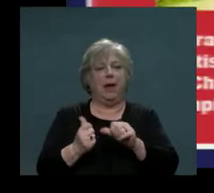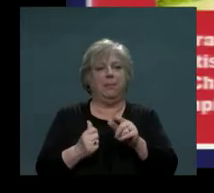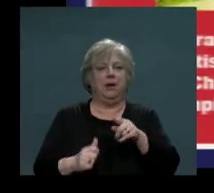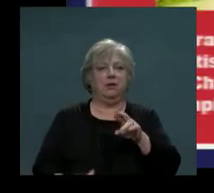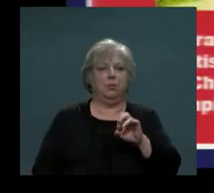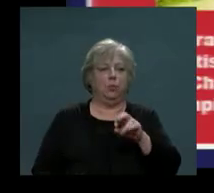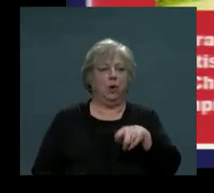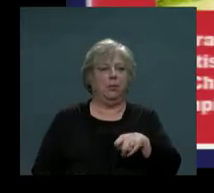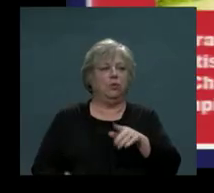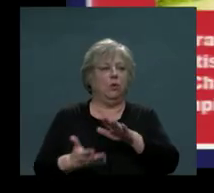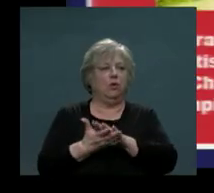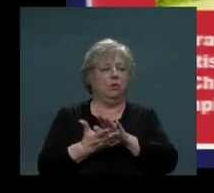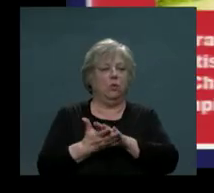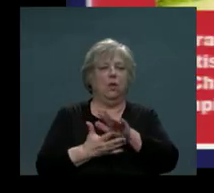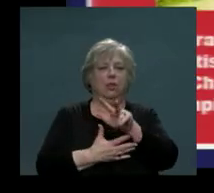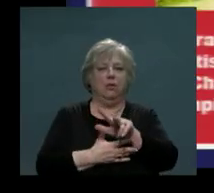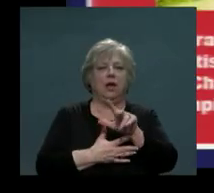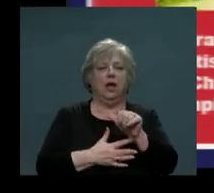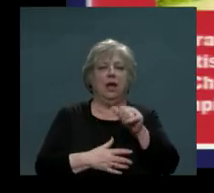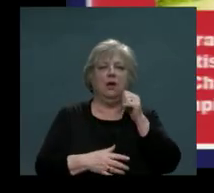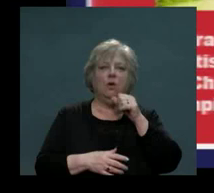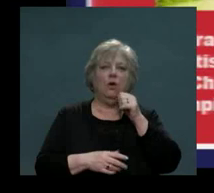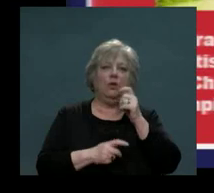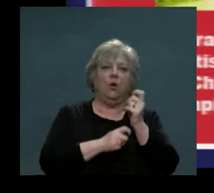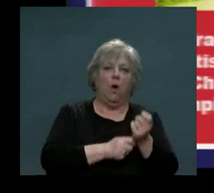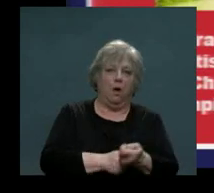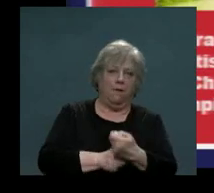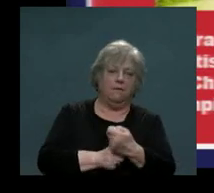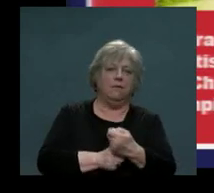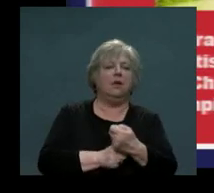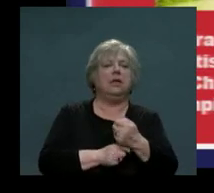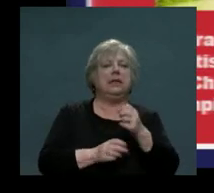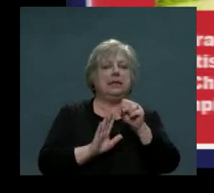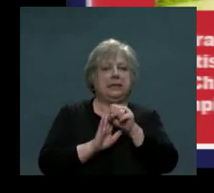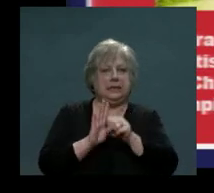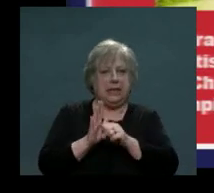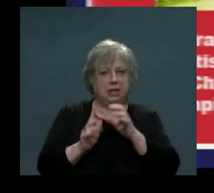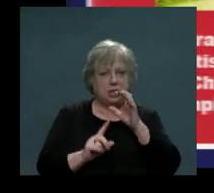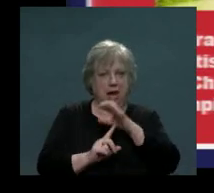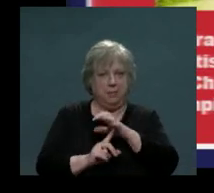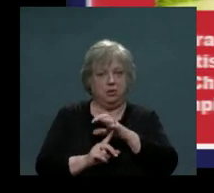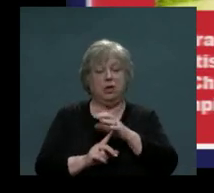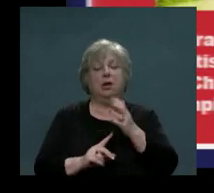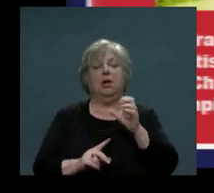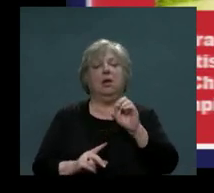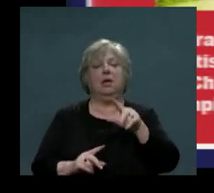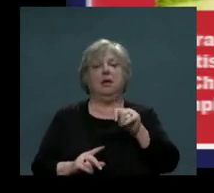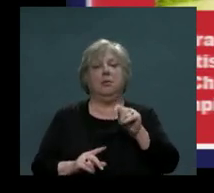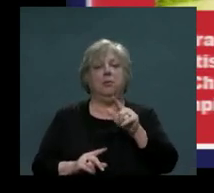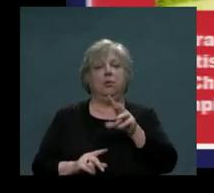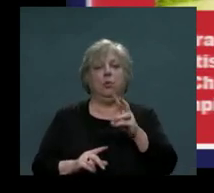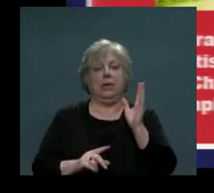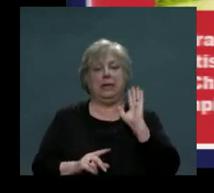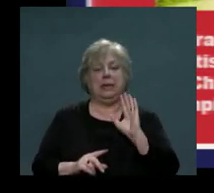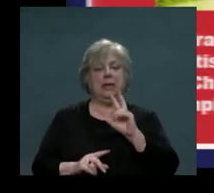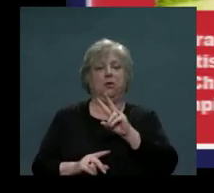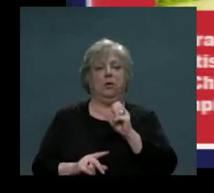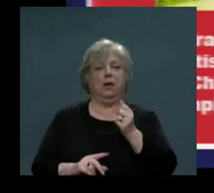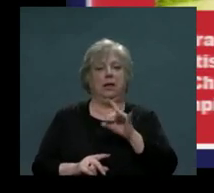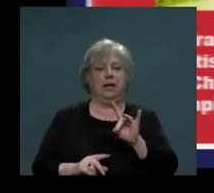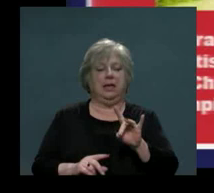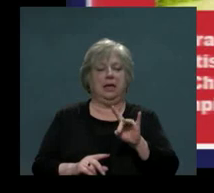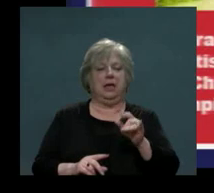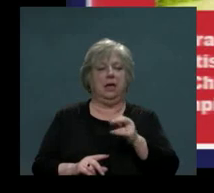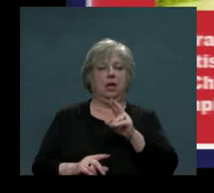Preparatory School 3A Girls Golf State Champion. On September 26,